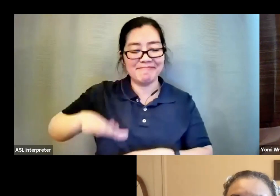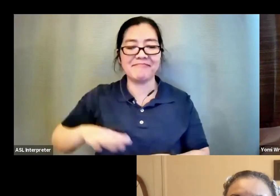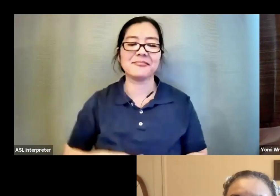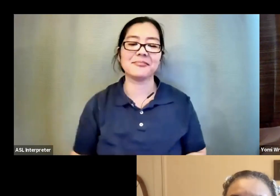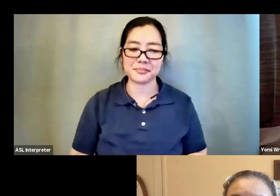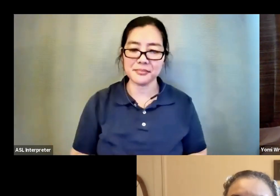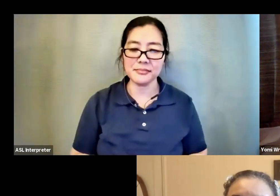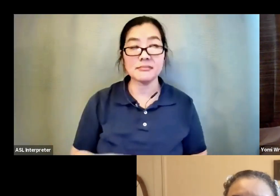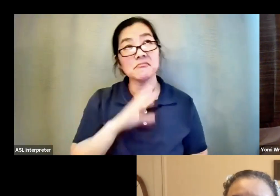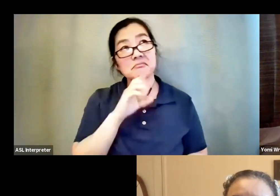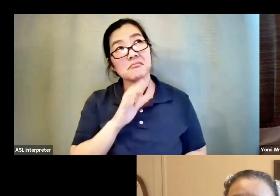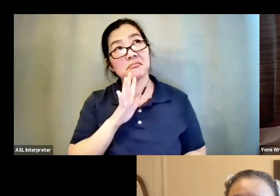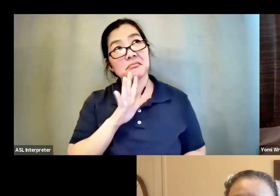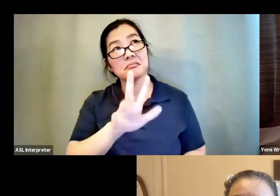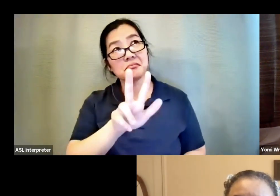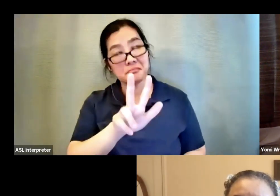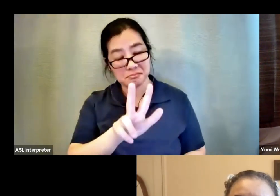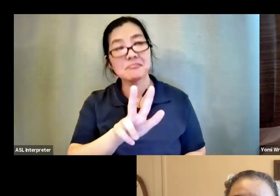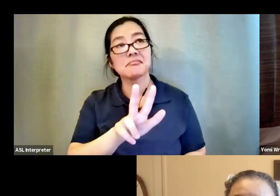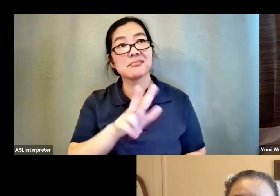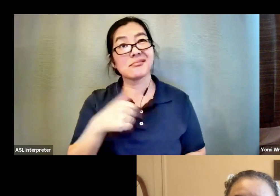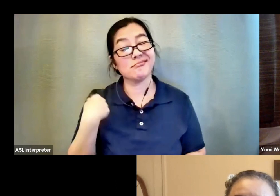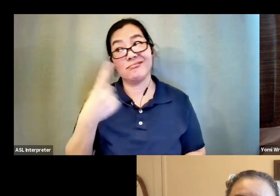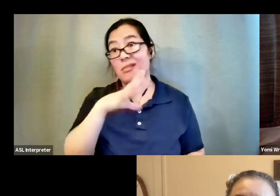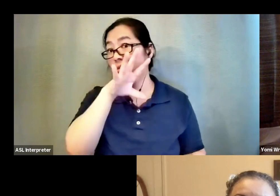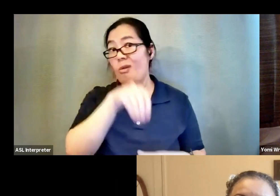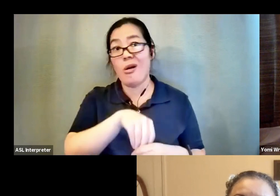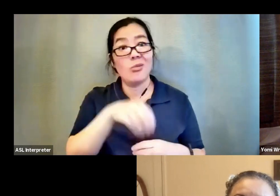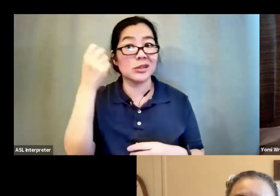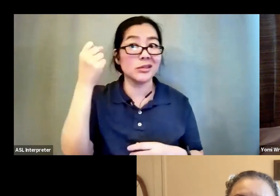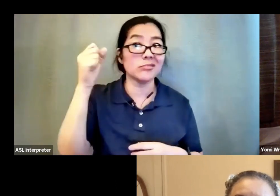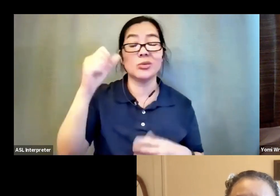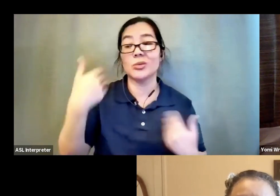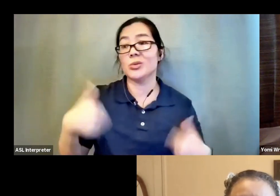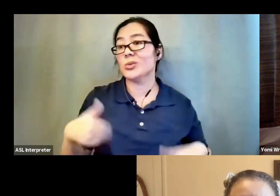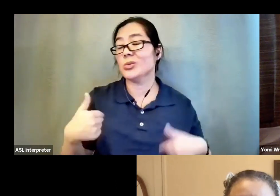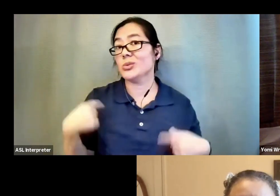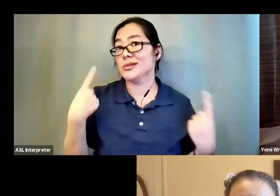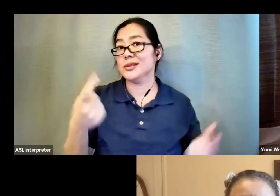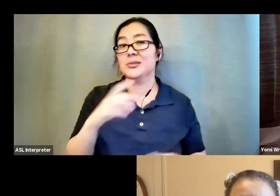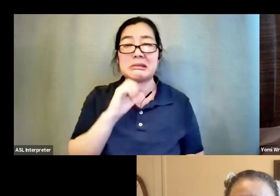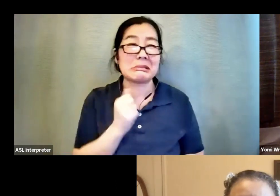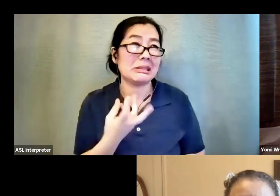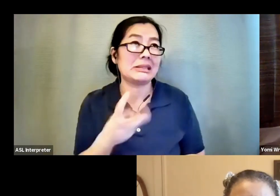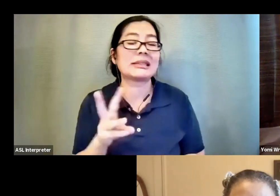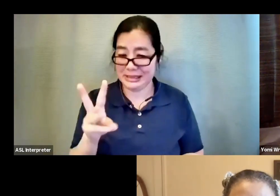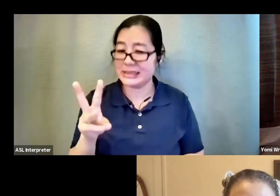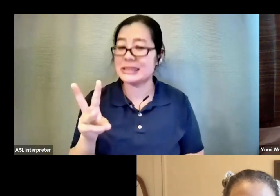I'm 53 years old and have been involved in movement since I was 16,